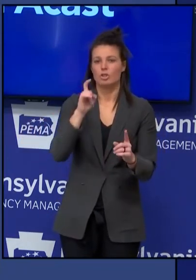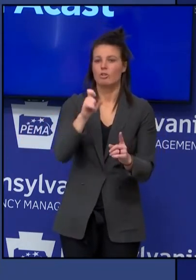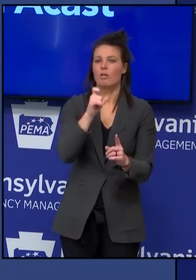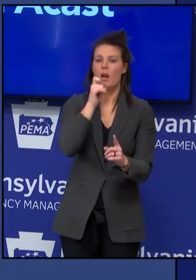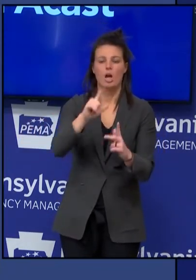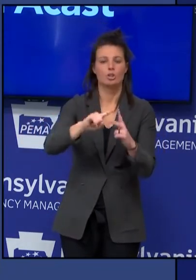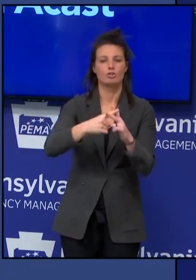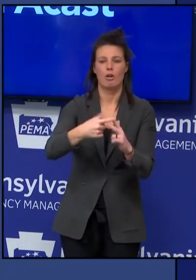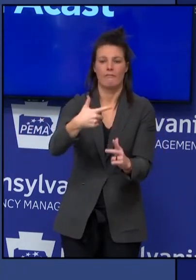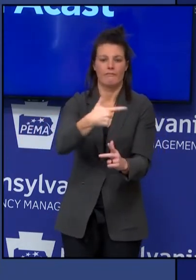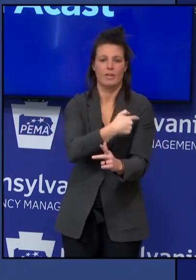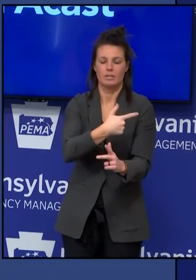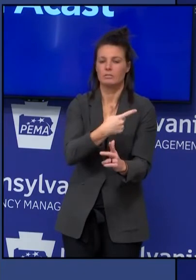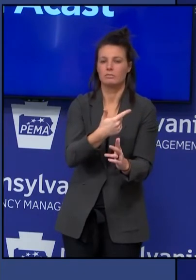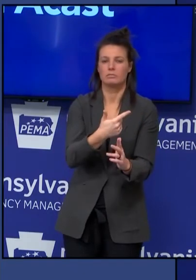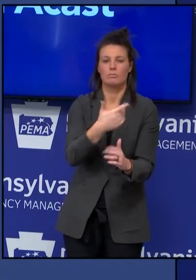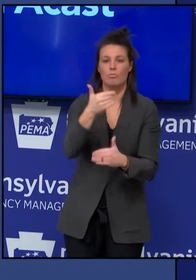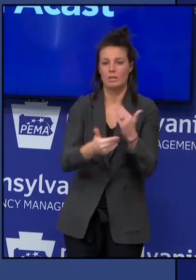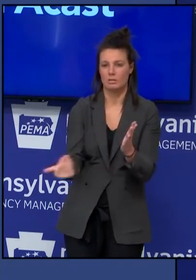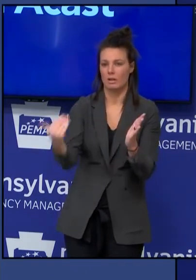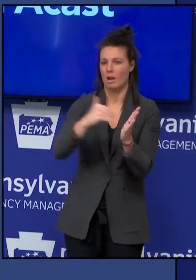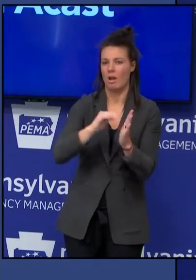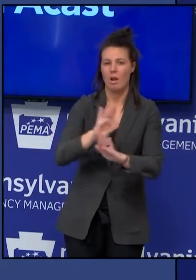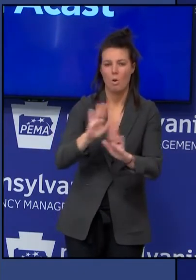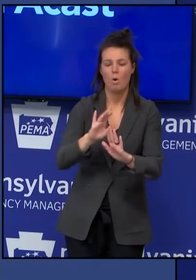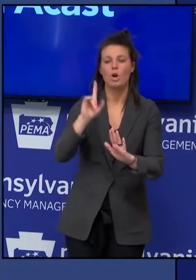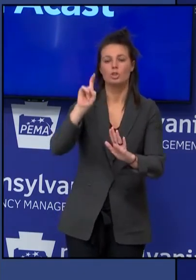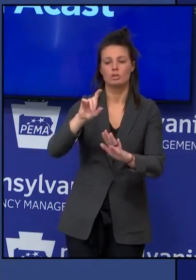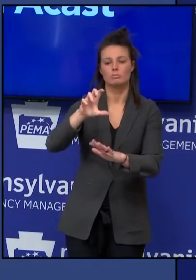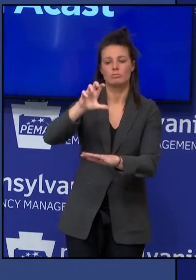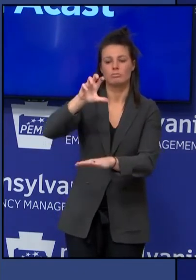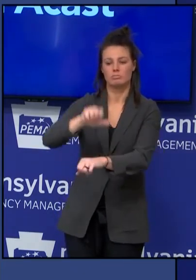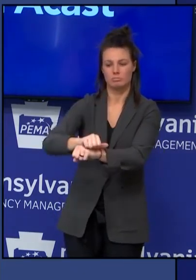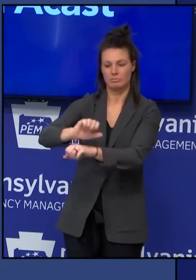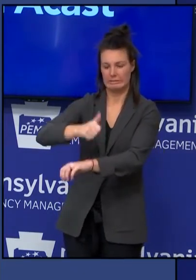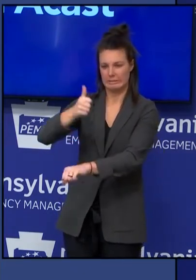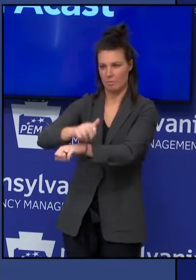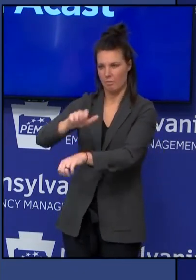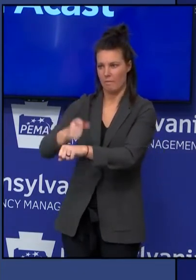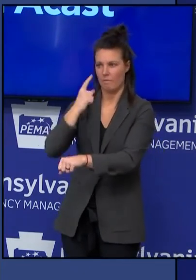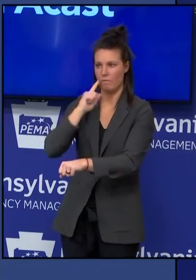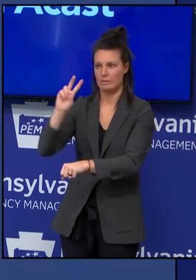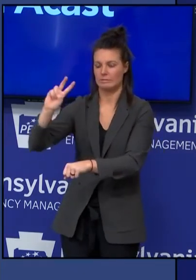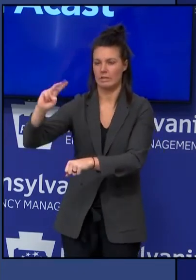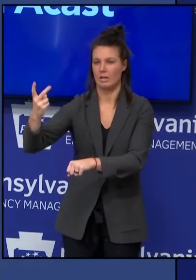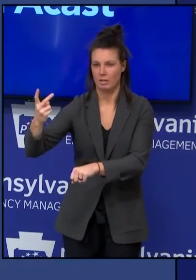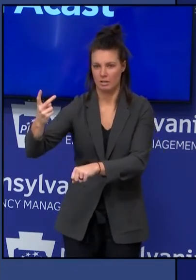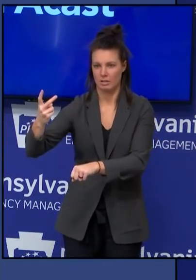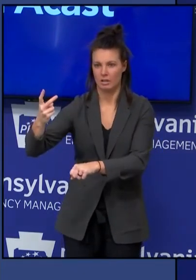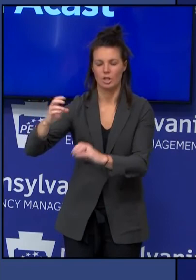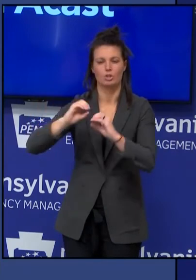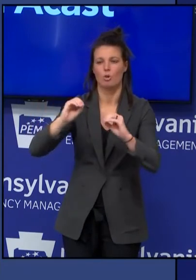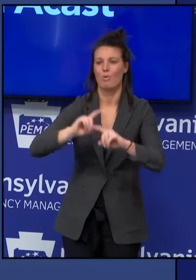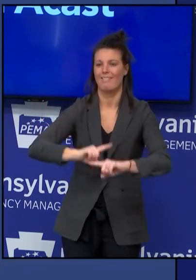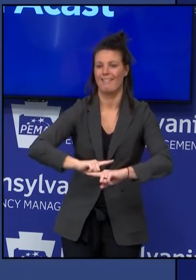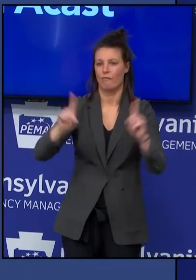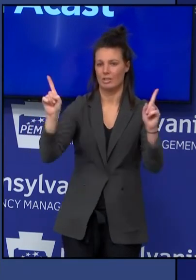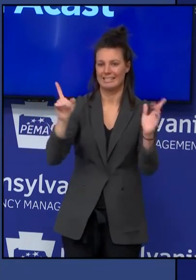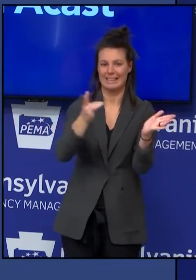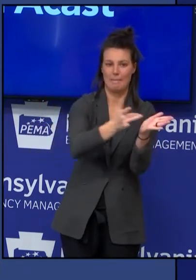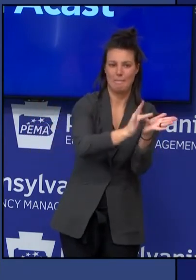vaccination process over again. Rather, they should secure their second dose. There is no difference in the medicine in